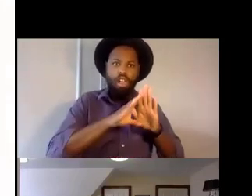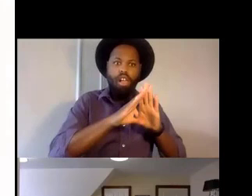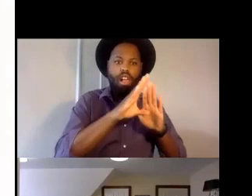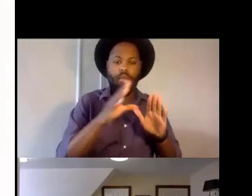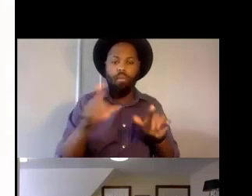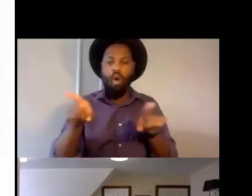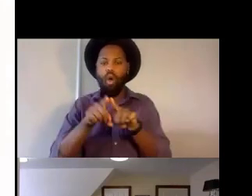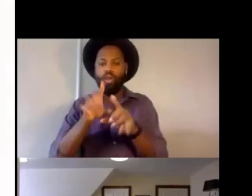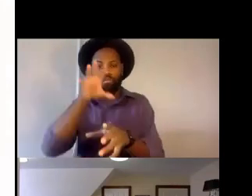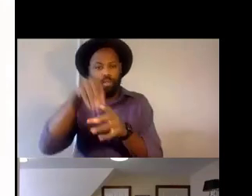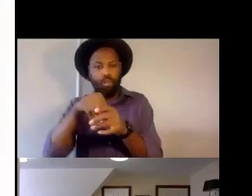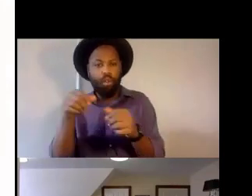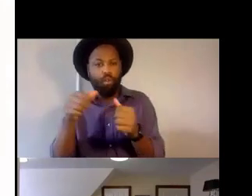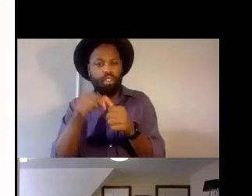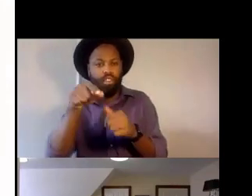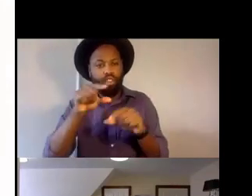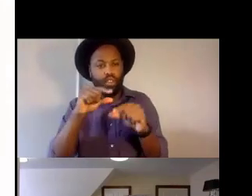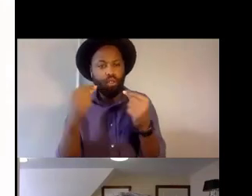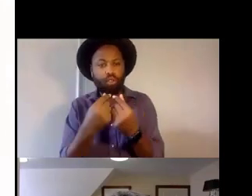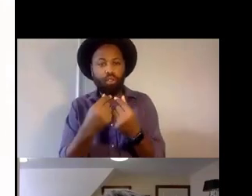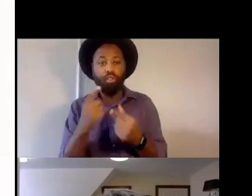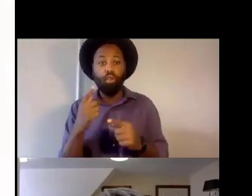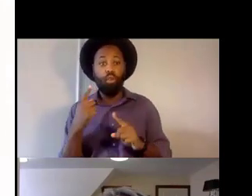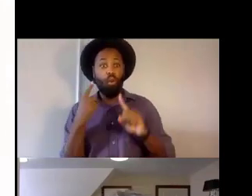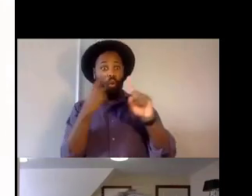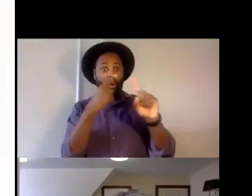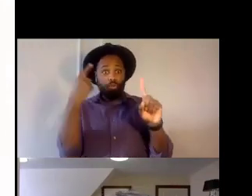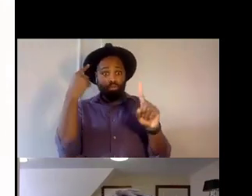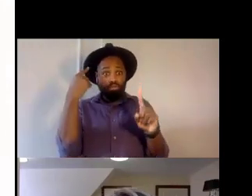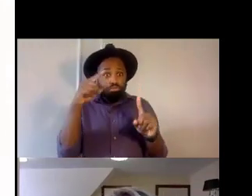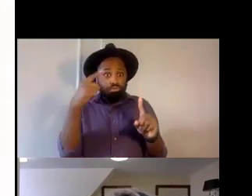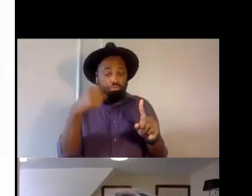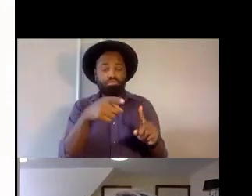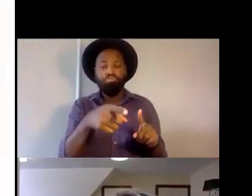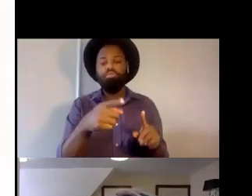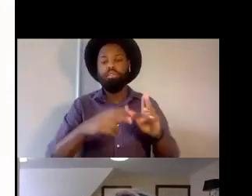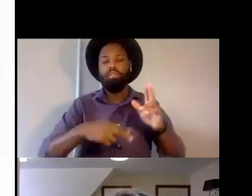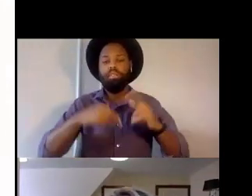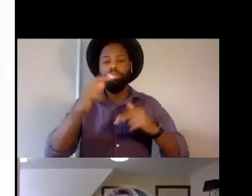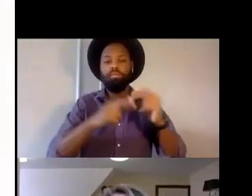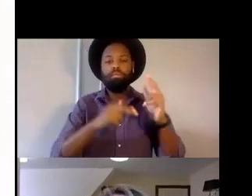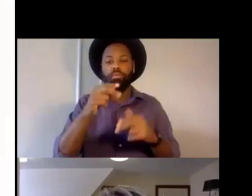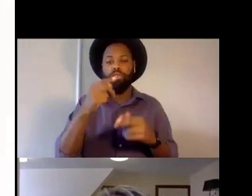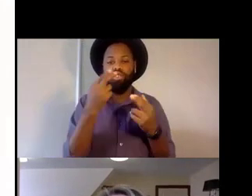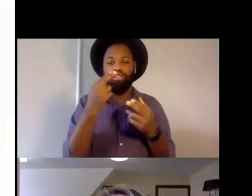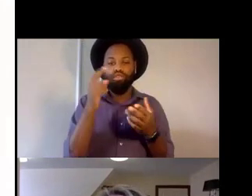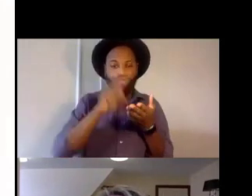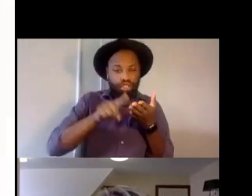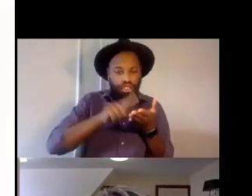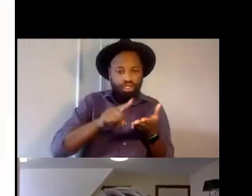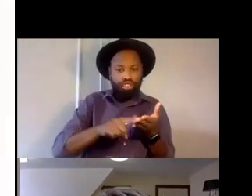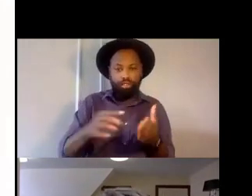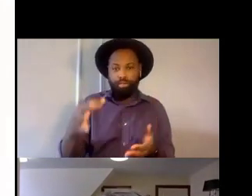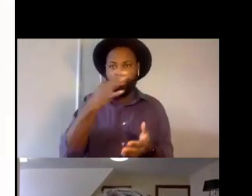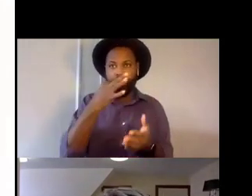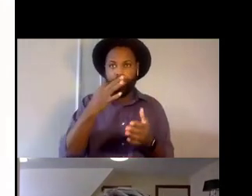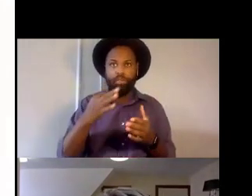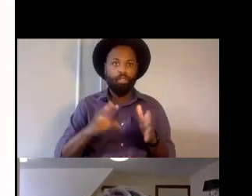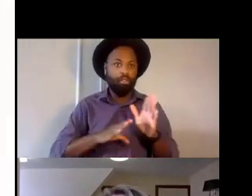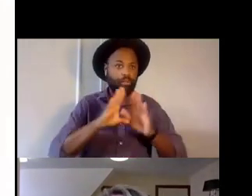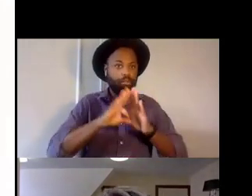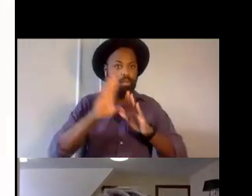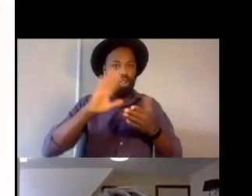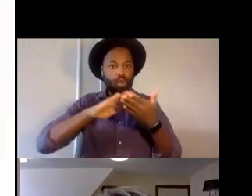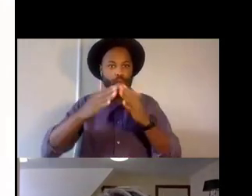group. So the goal really was to build research expertise, to build community so people felt like they were